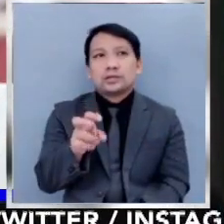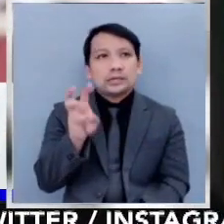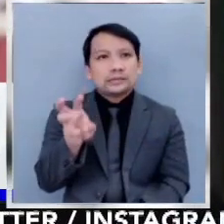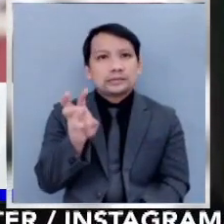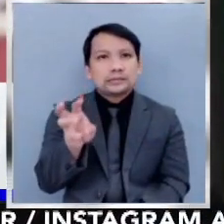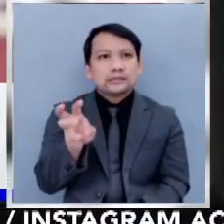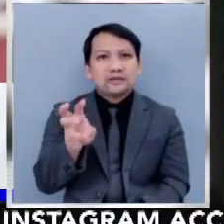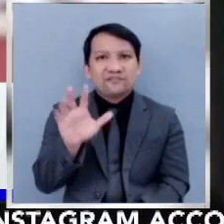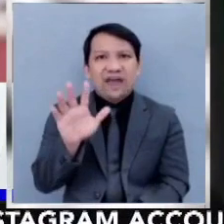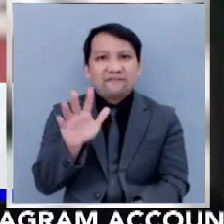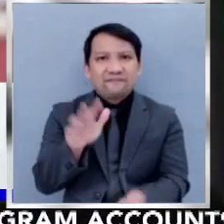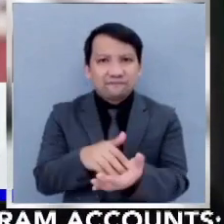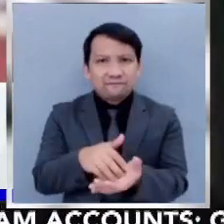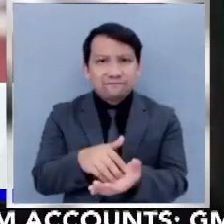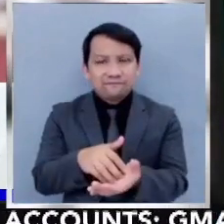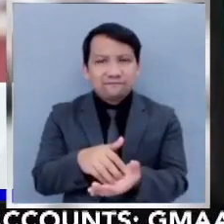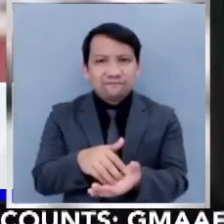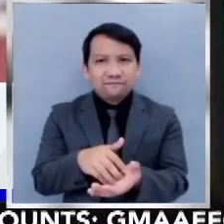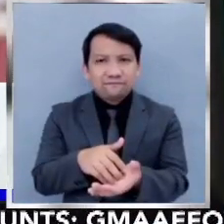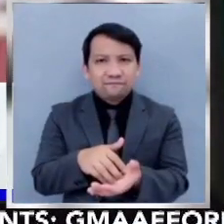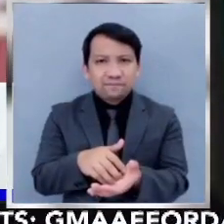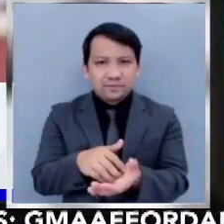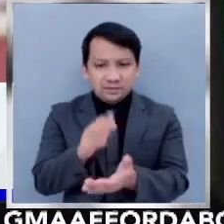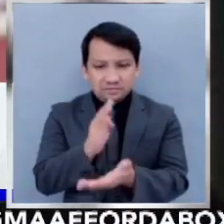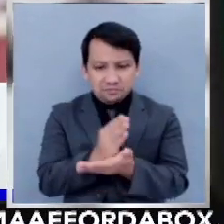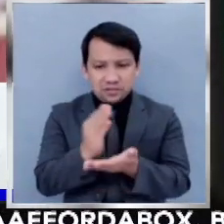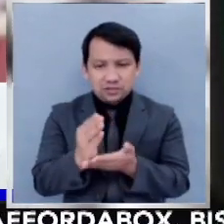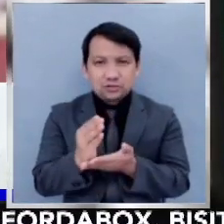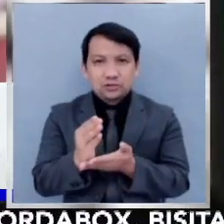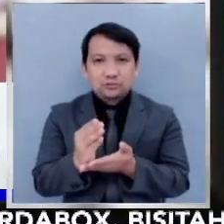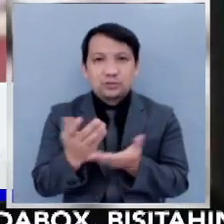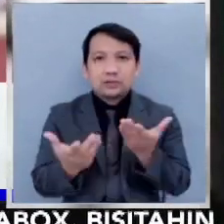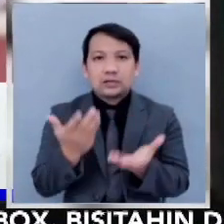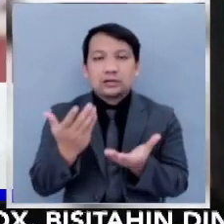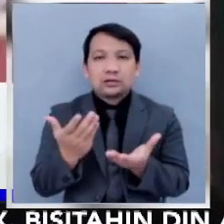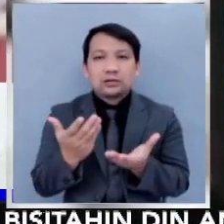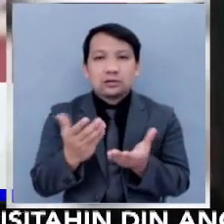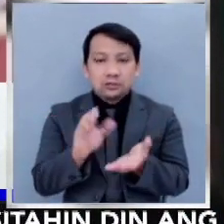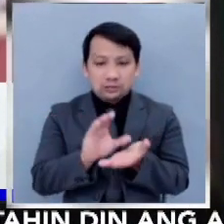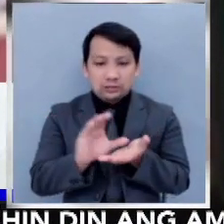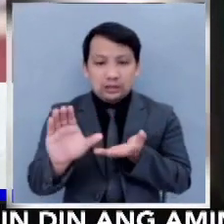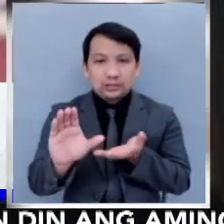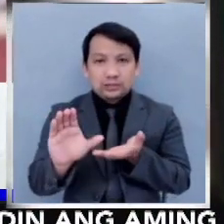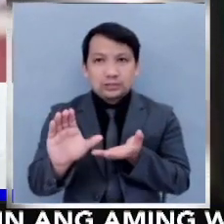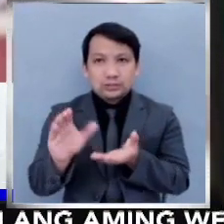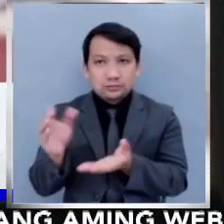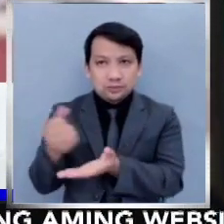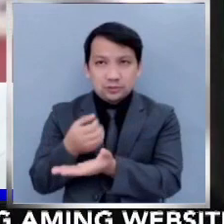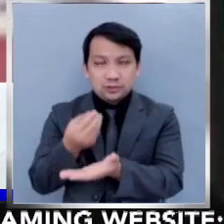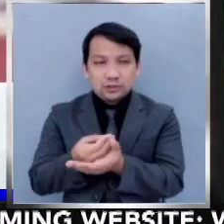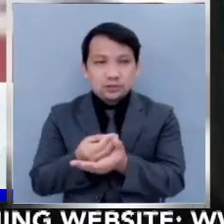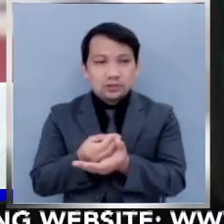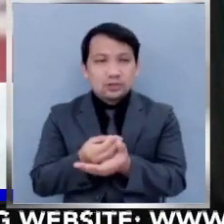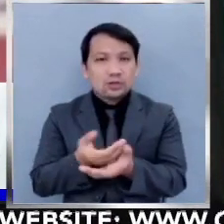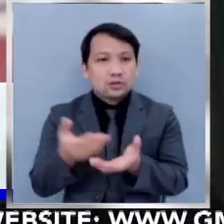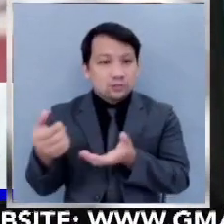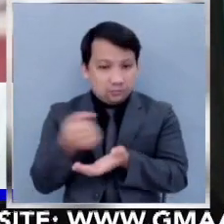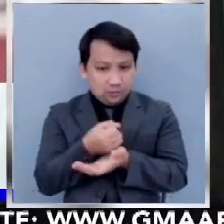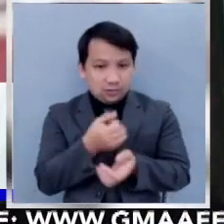165 billion, no, 175 billion of that is in cash. And these cash recoveries